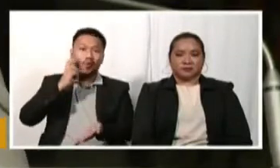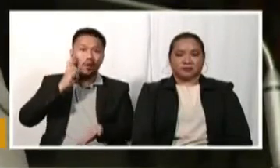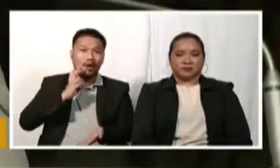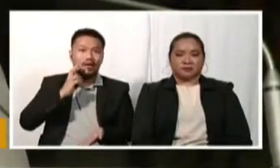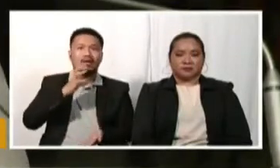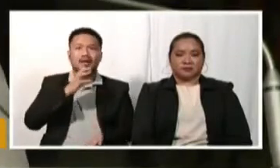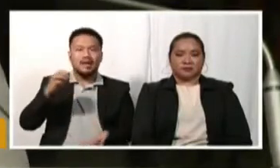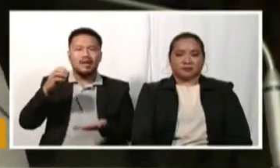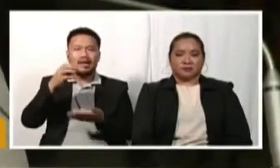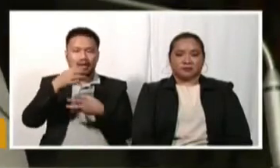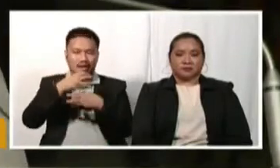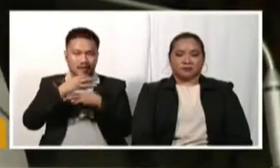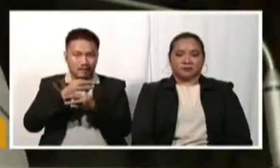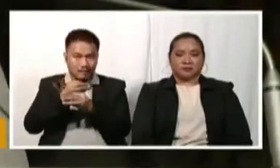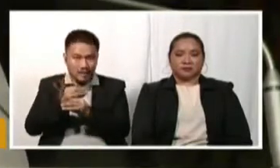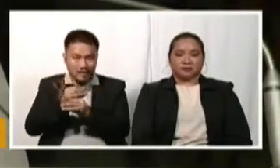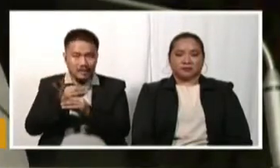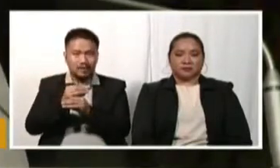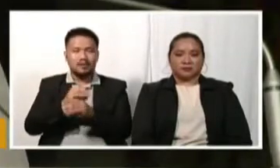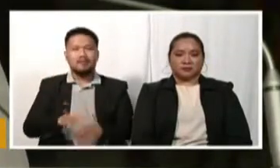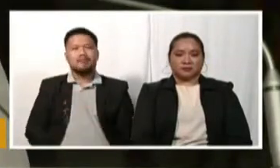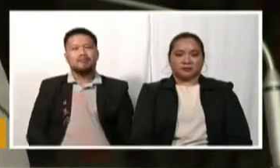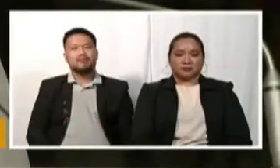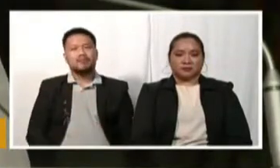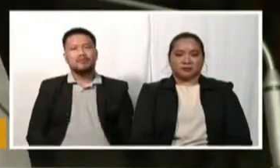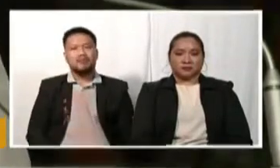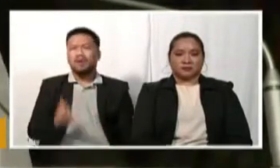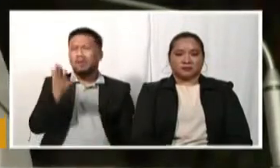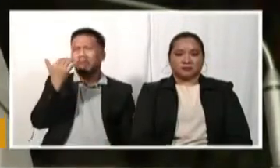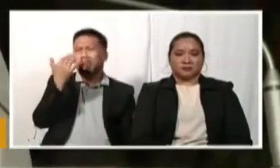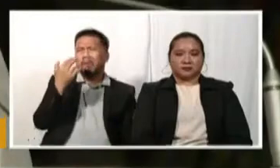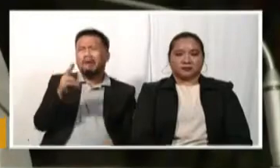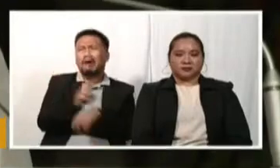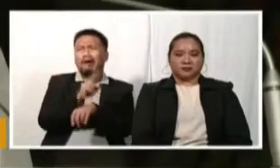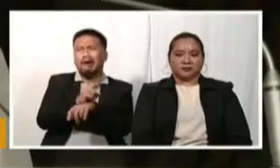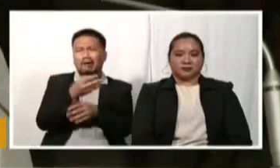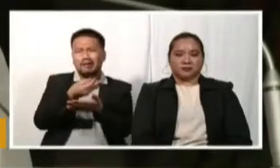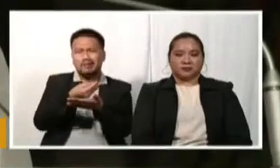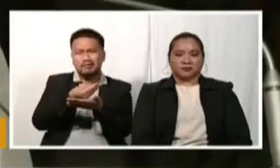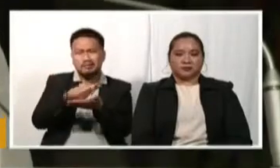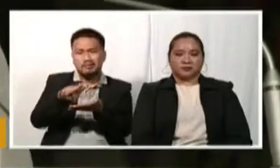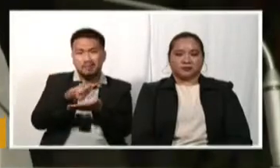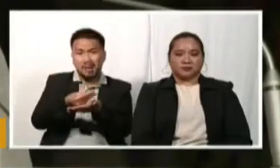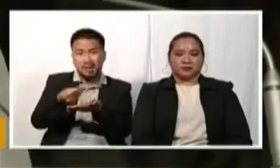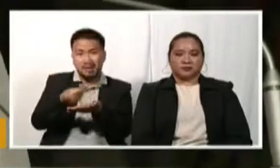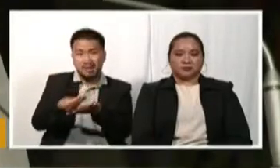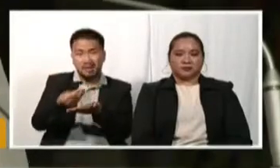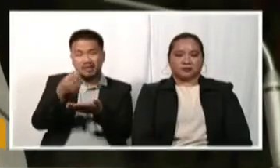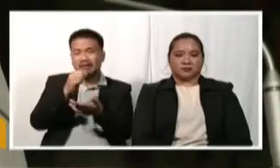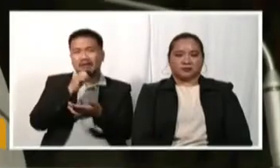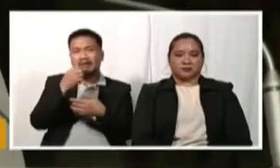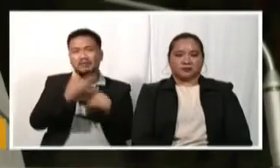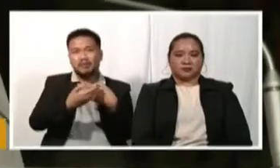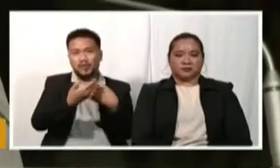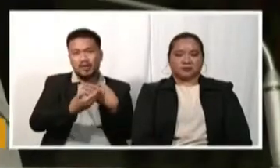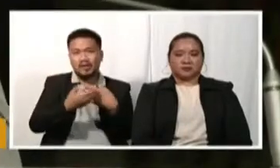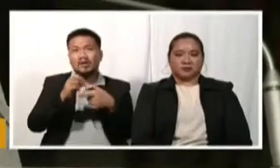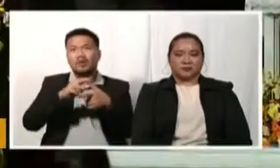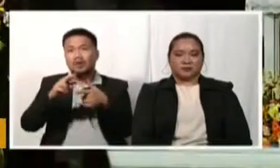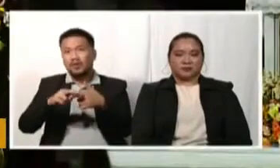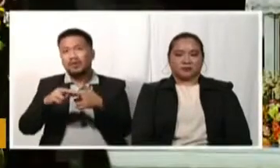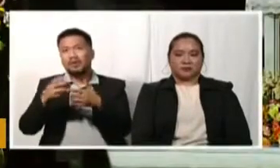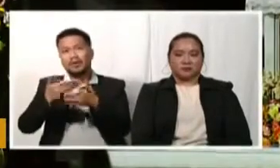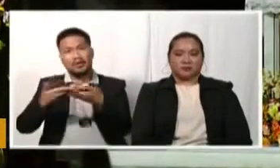Why spend your money for what is not bread? Your wages for what fails to satisfy.